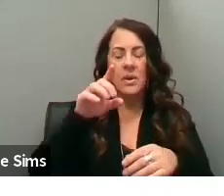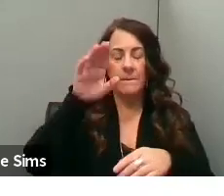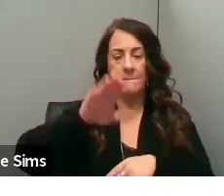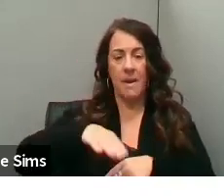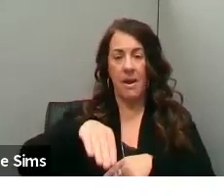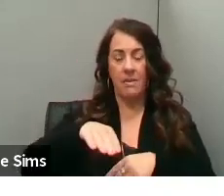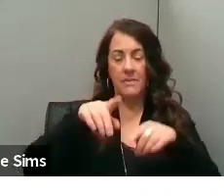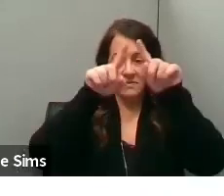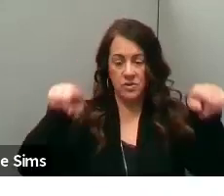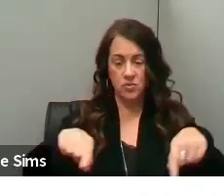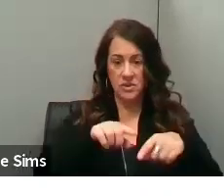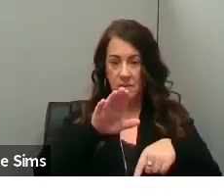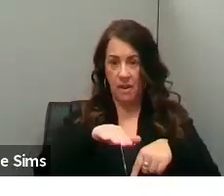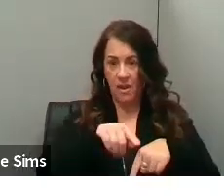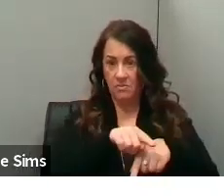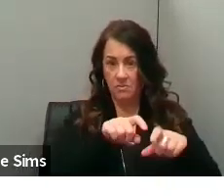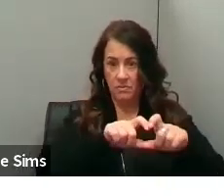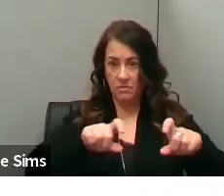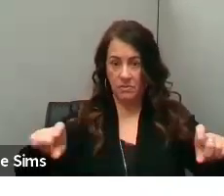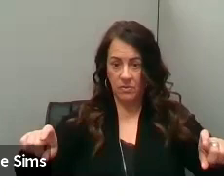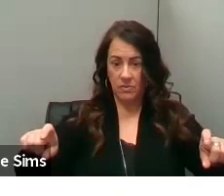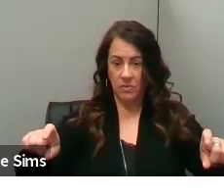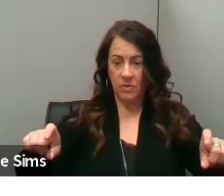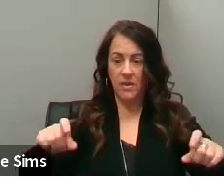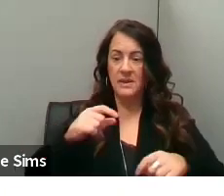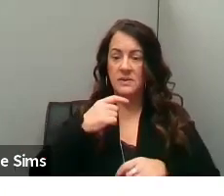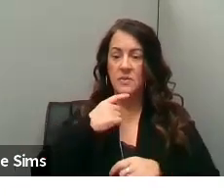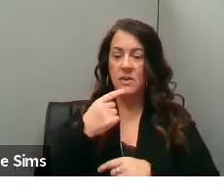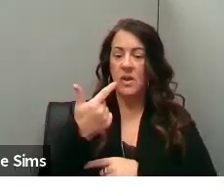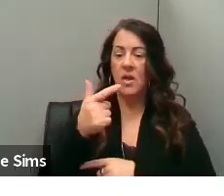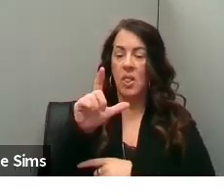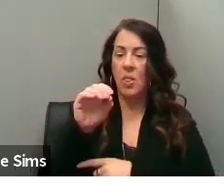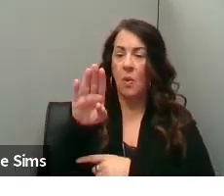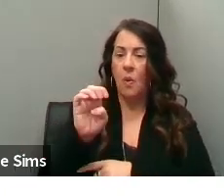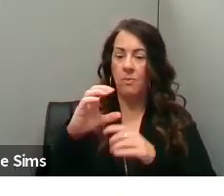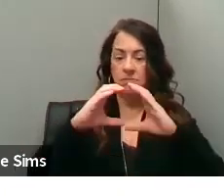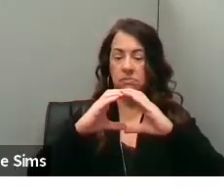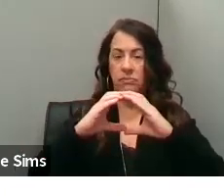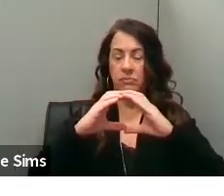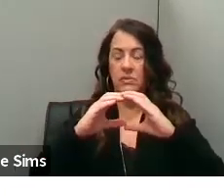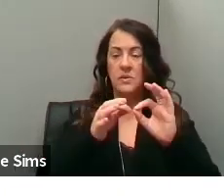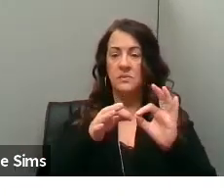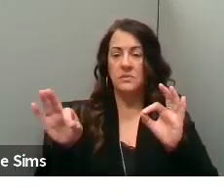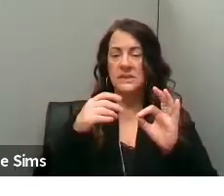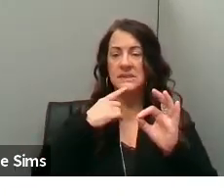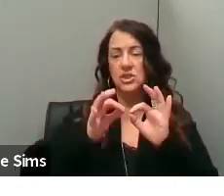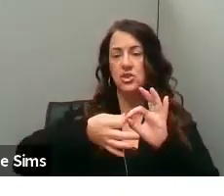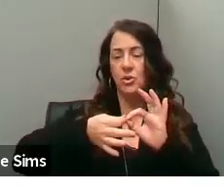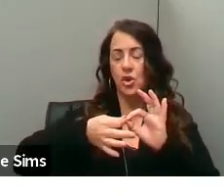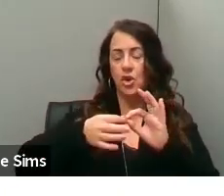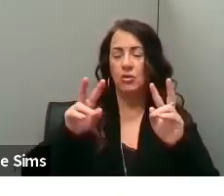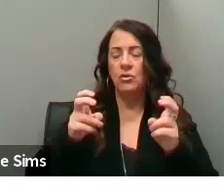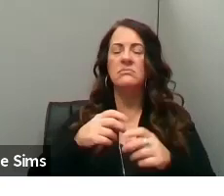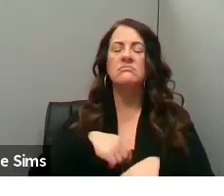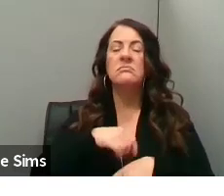screen. You should see a toolbar with a globe icon that says Interpreter. Select English or Spanish,